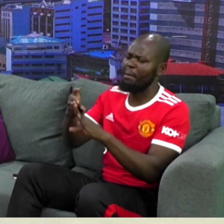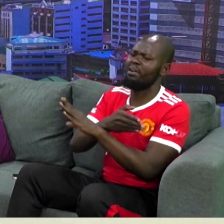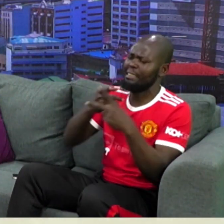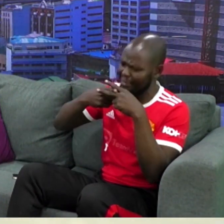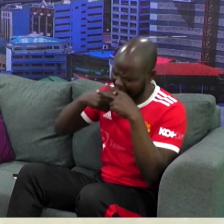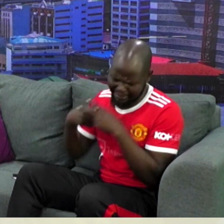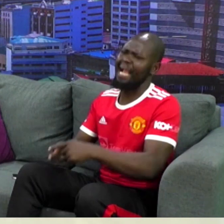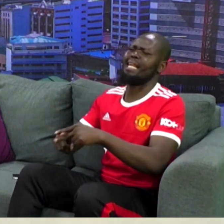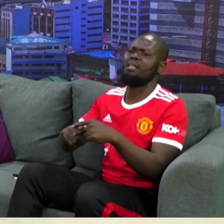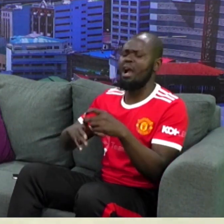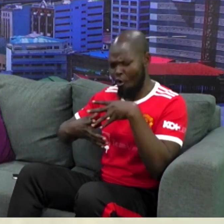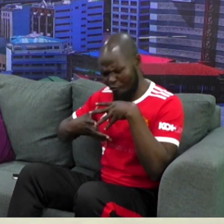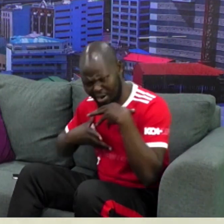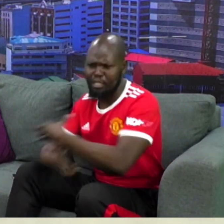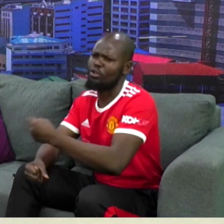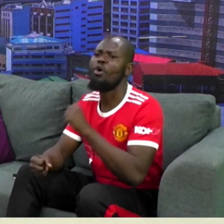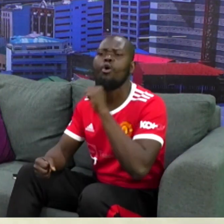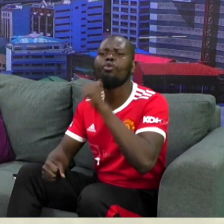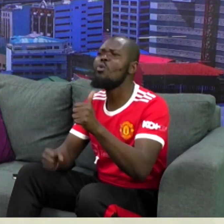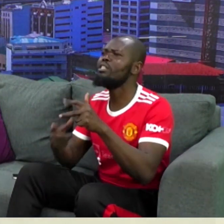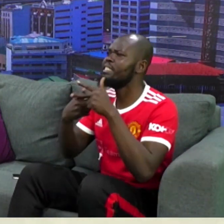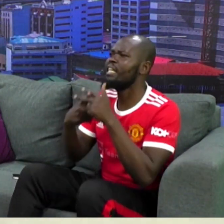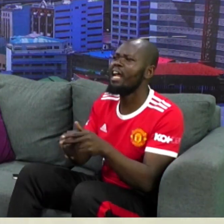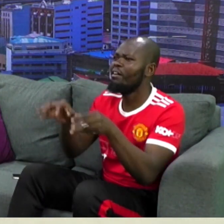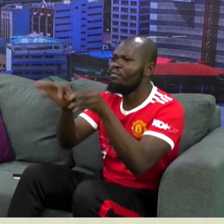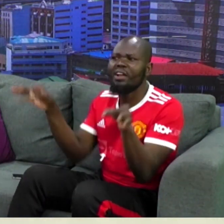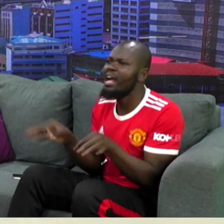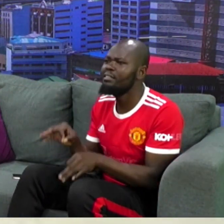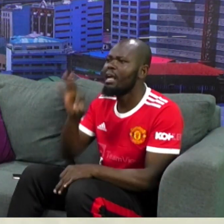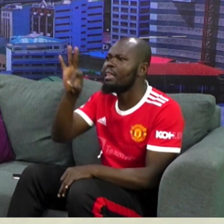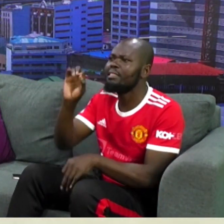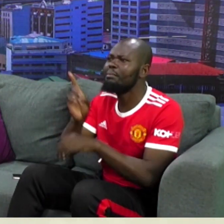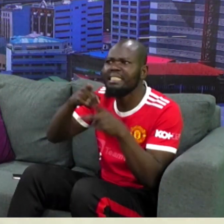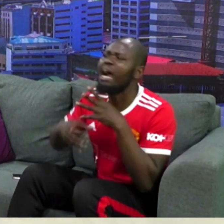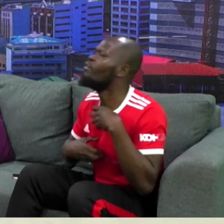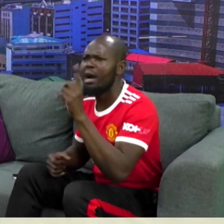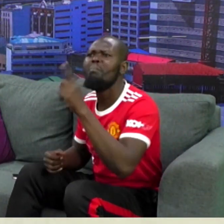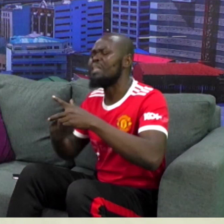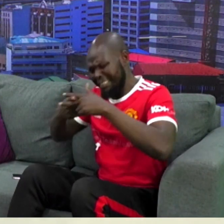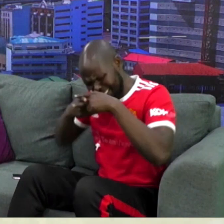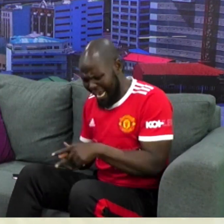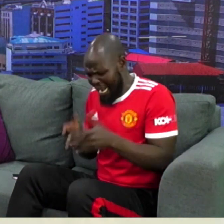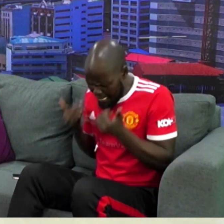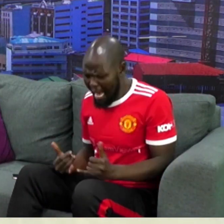50-50. If Gor Mahia really starts with confidence and